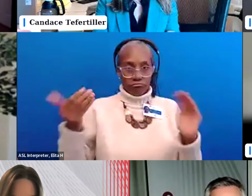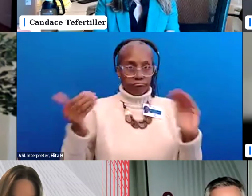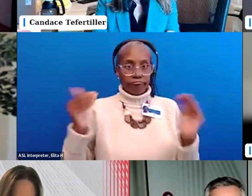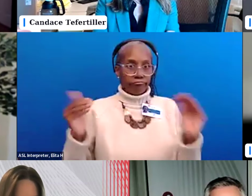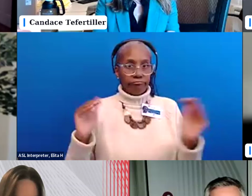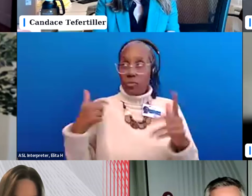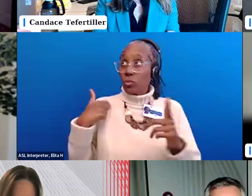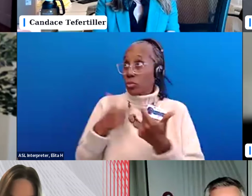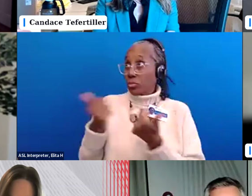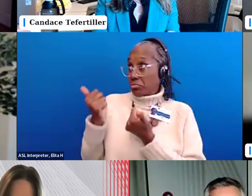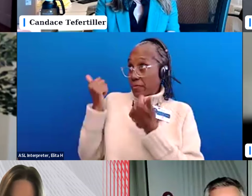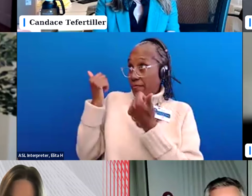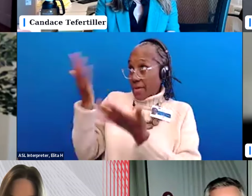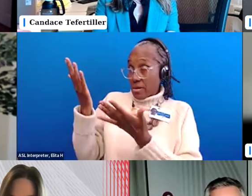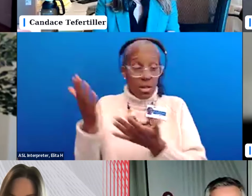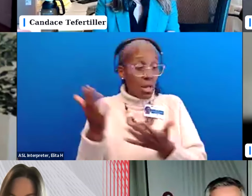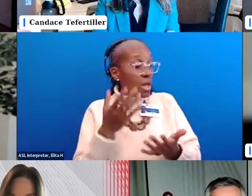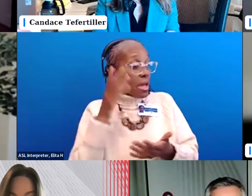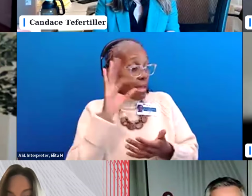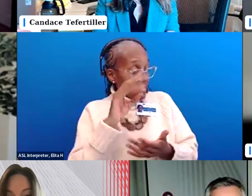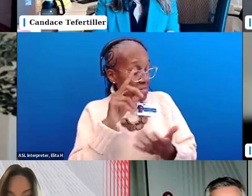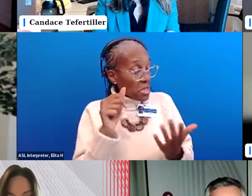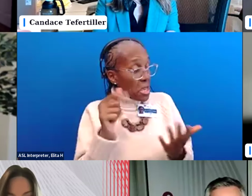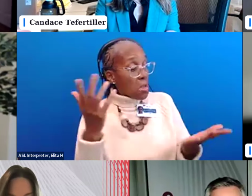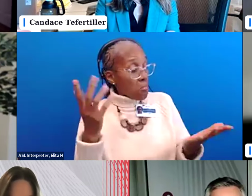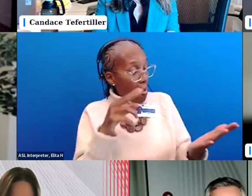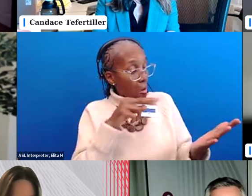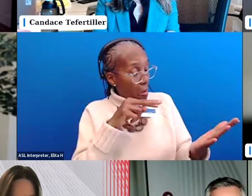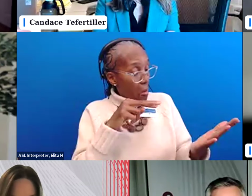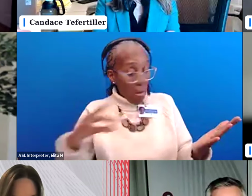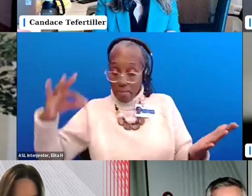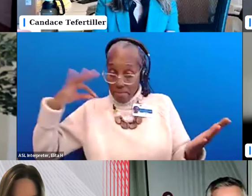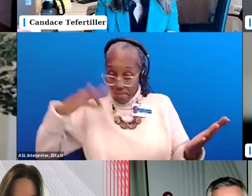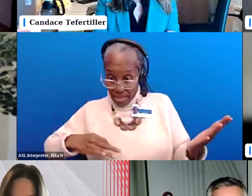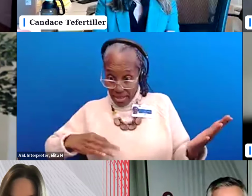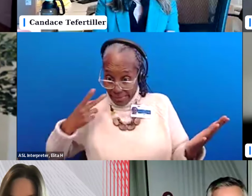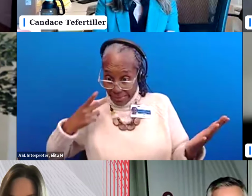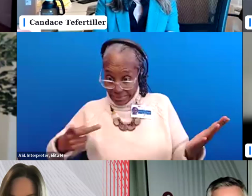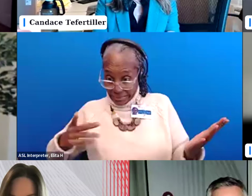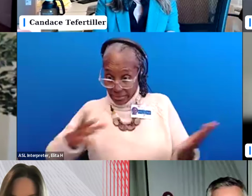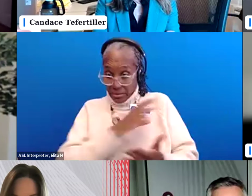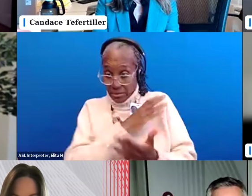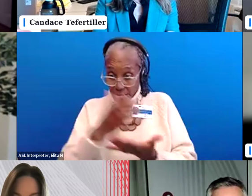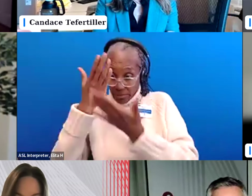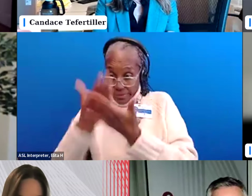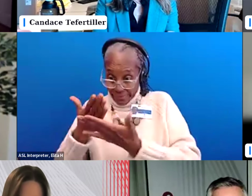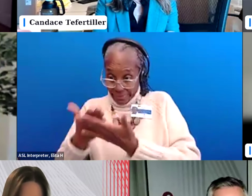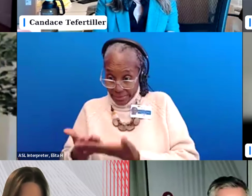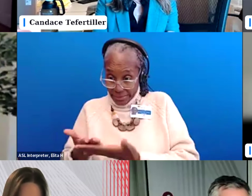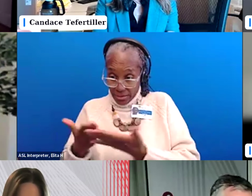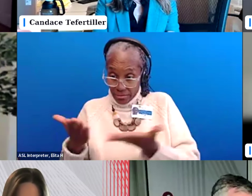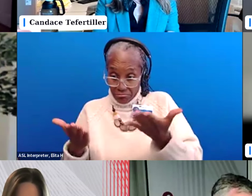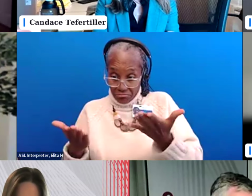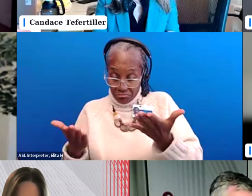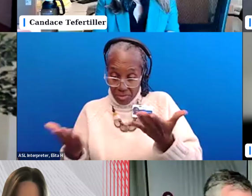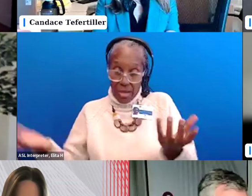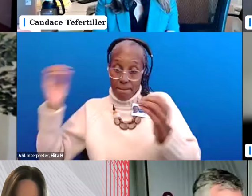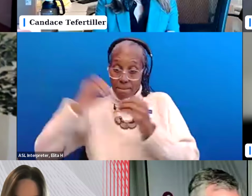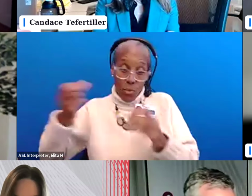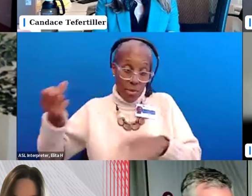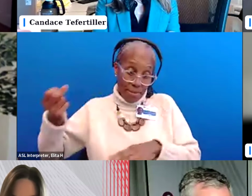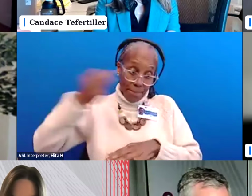we've presented. And in the end, they decided that the benefit that they see from the clinical evidence outweighs the risk of the